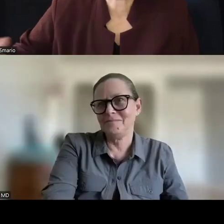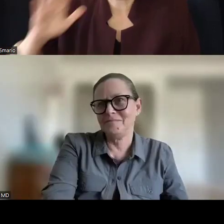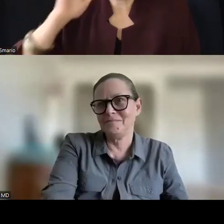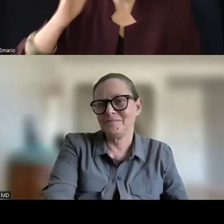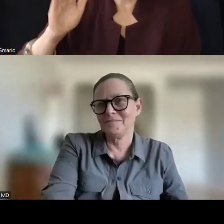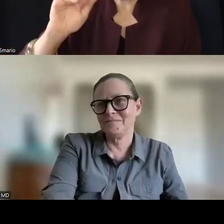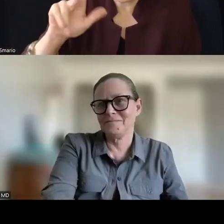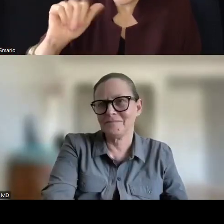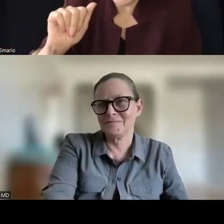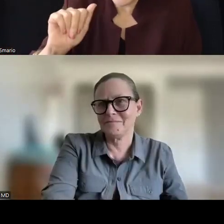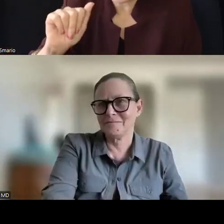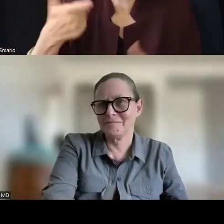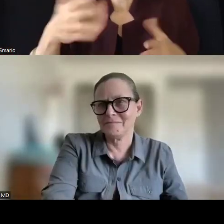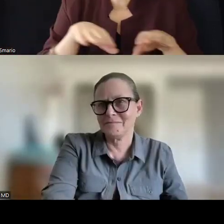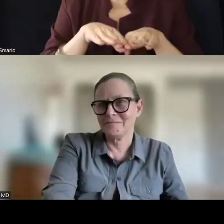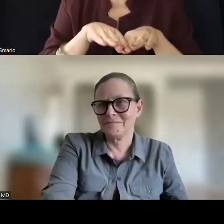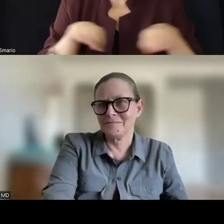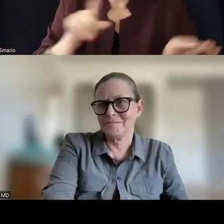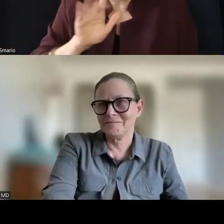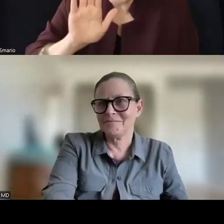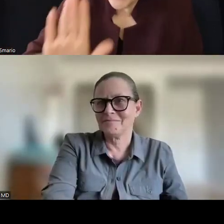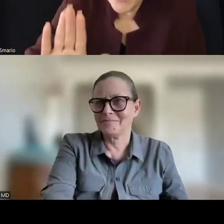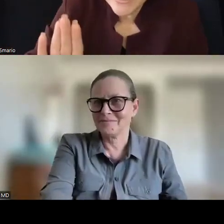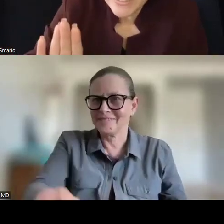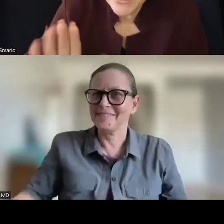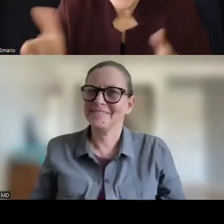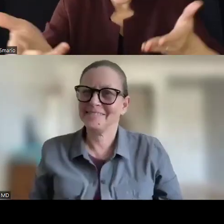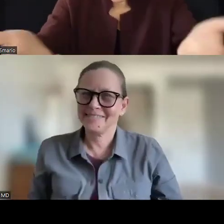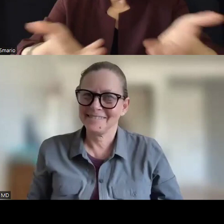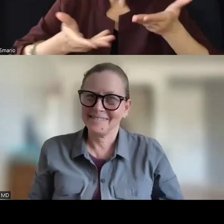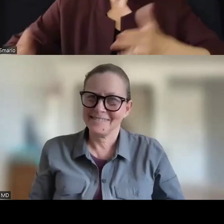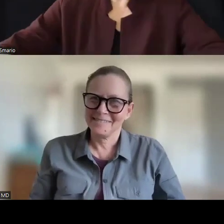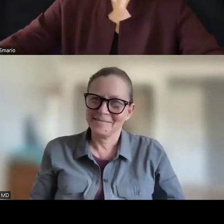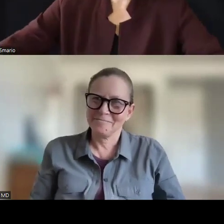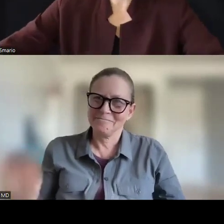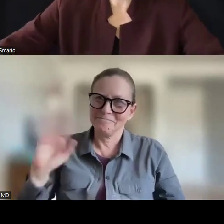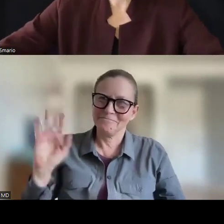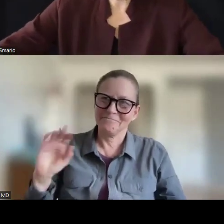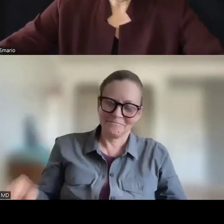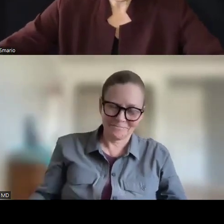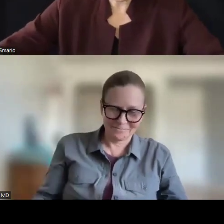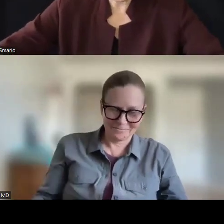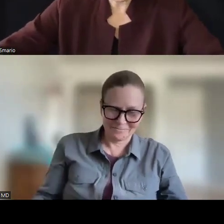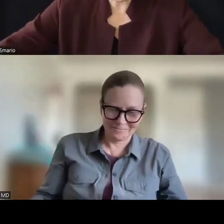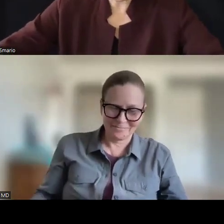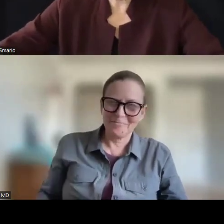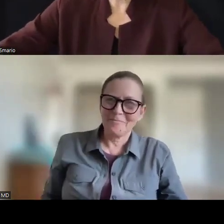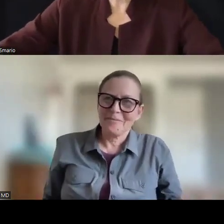pediatrics. Hello, Julia. The floor is all yours.